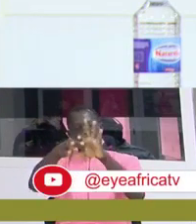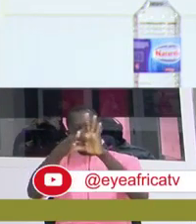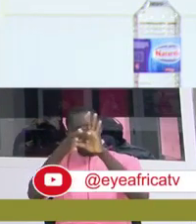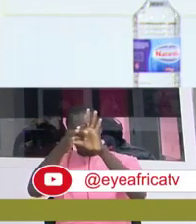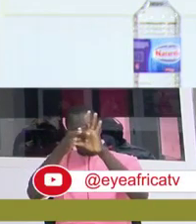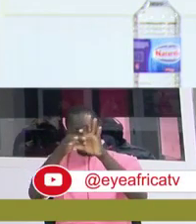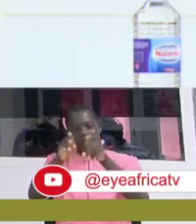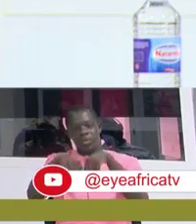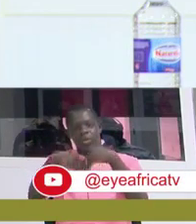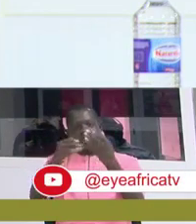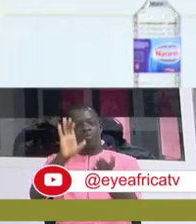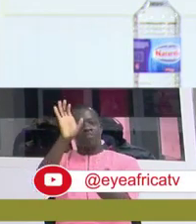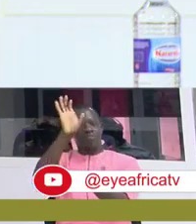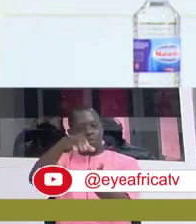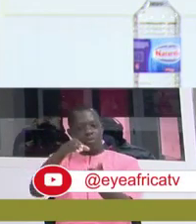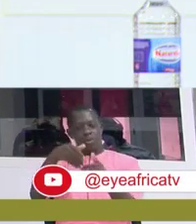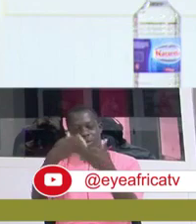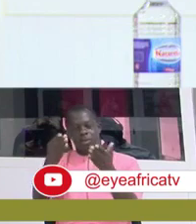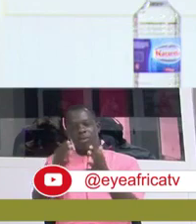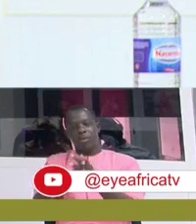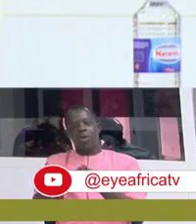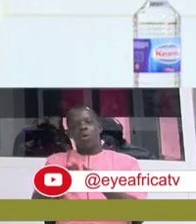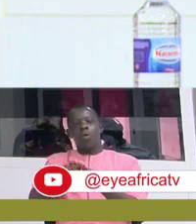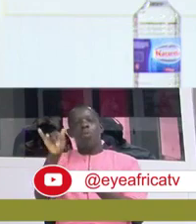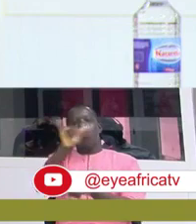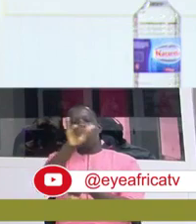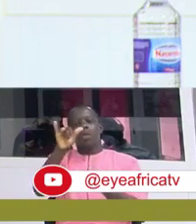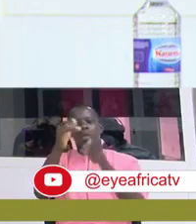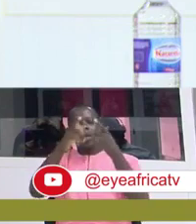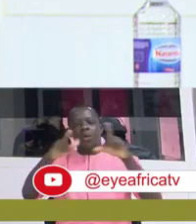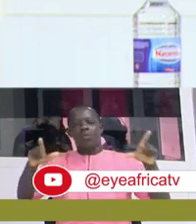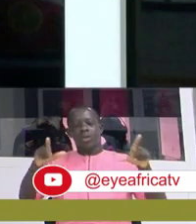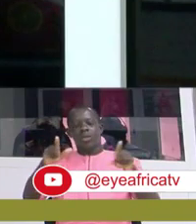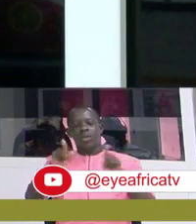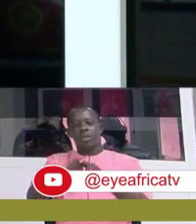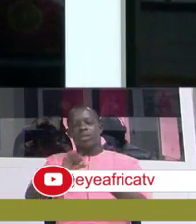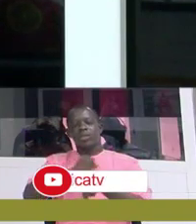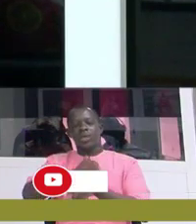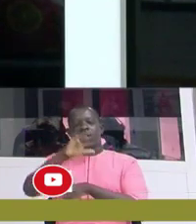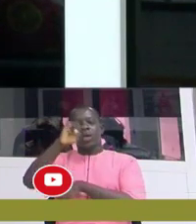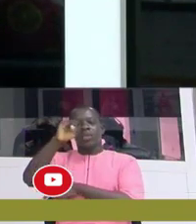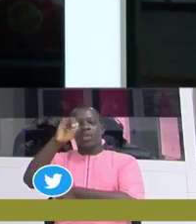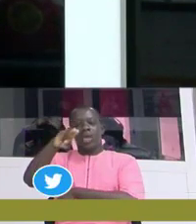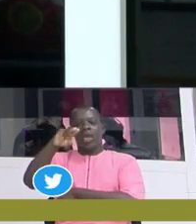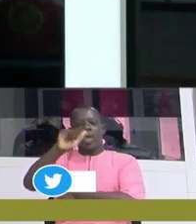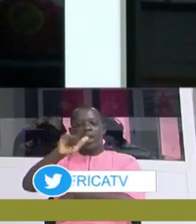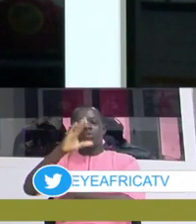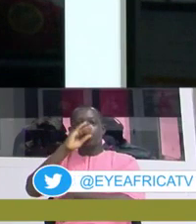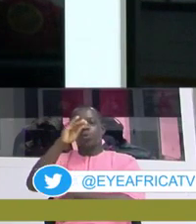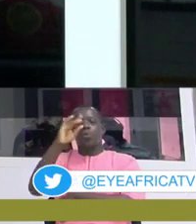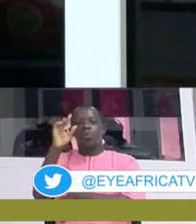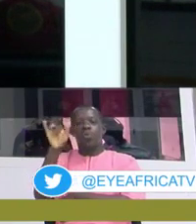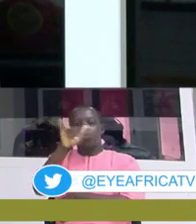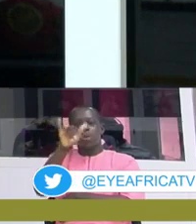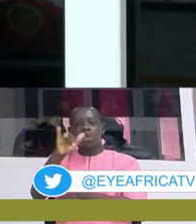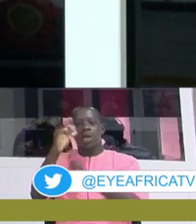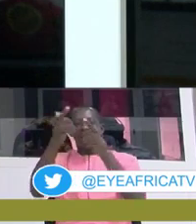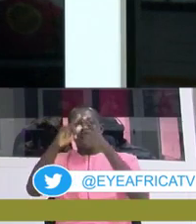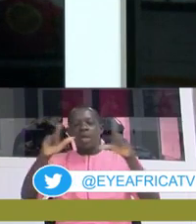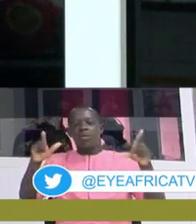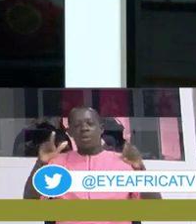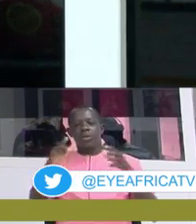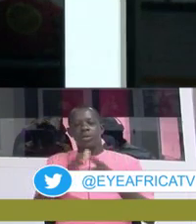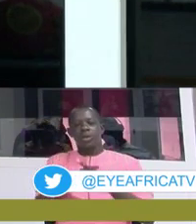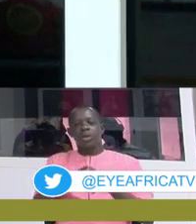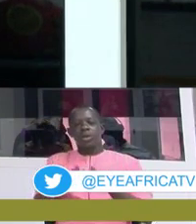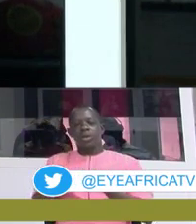And give it to the crocodile. In which language was Sana speaking to Lecoq? Sana kakangi male for Lecoq. In